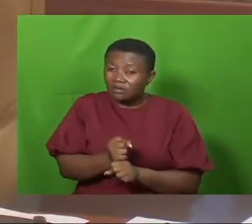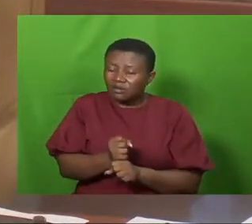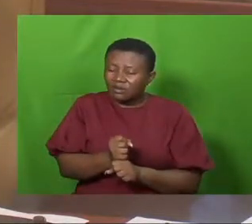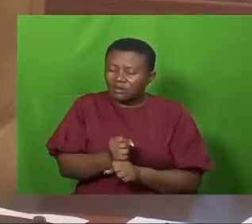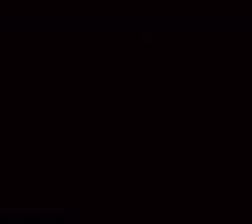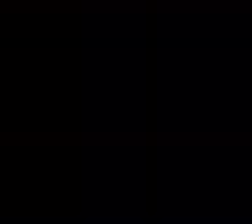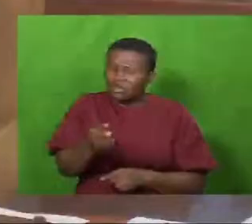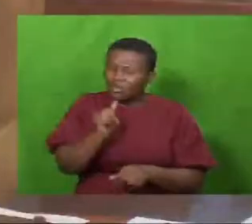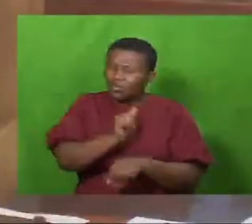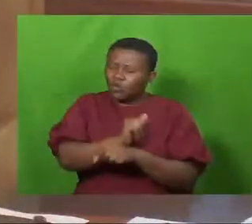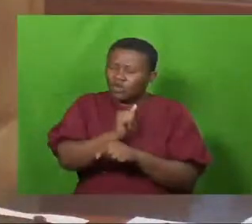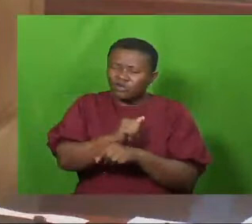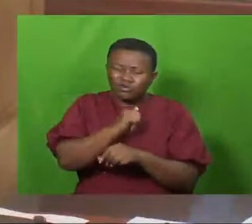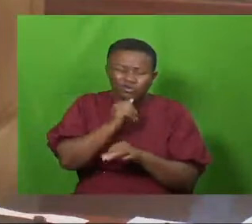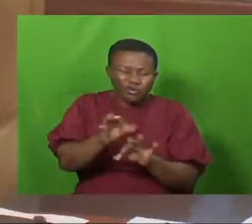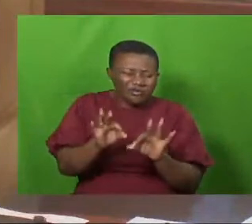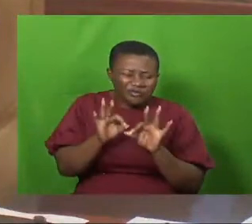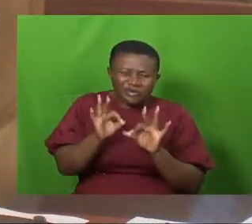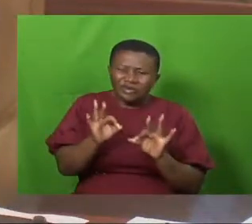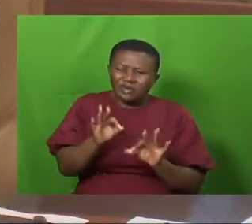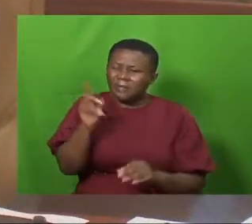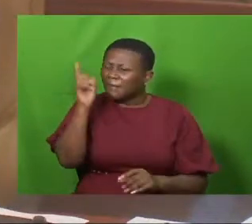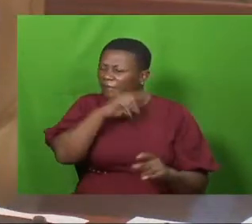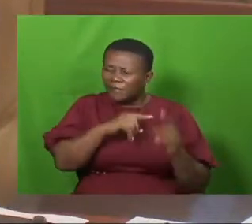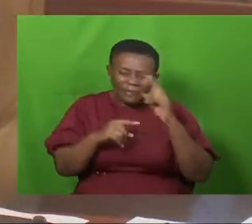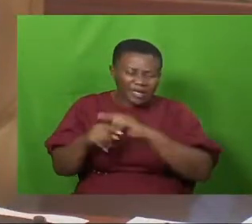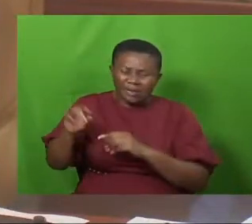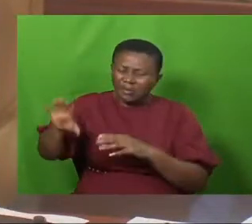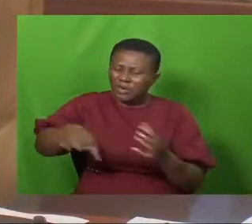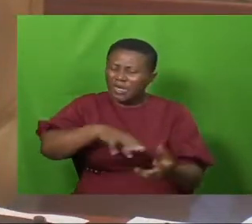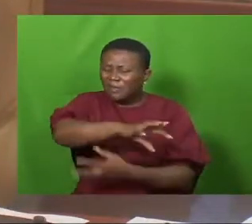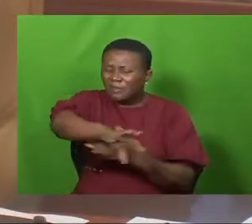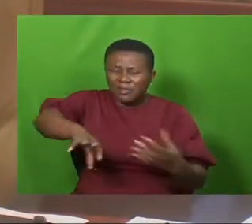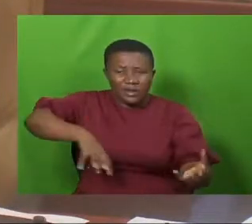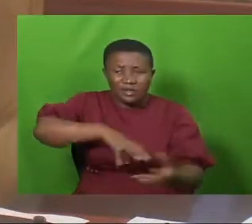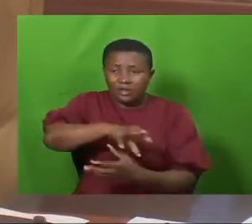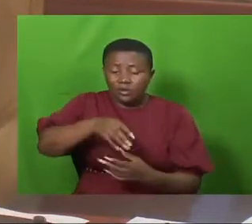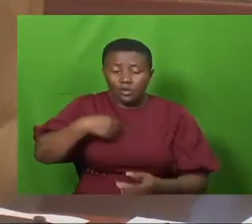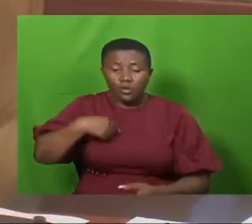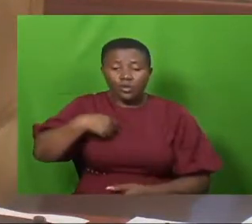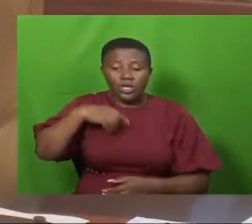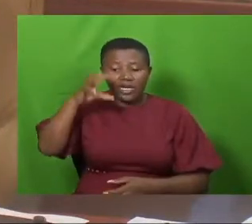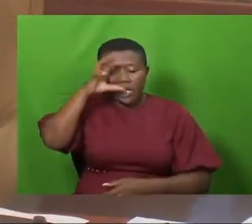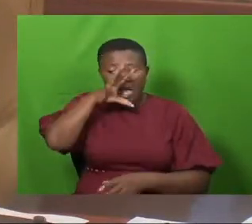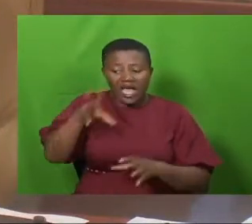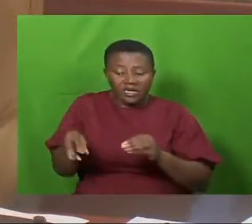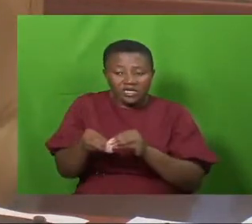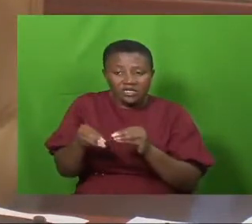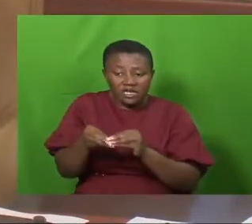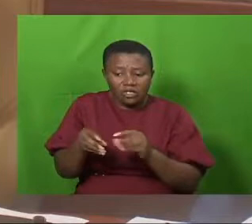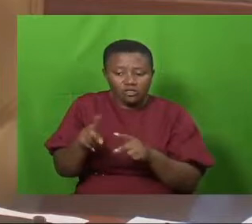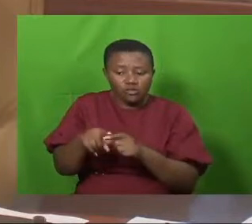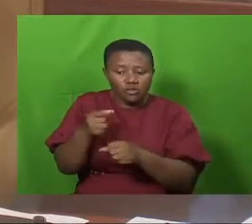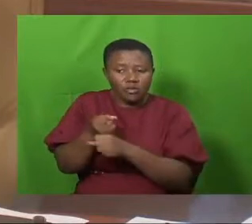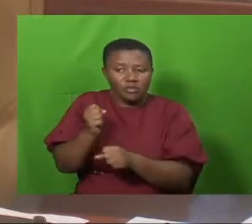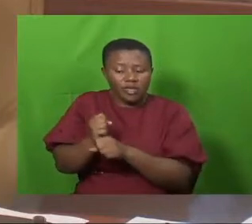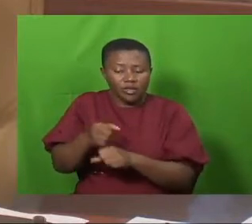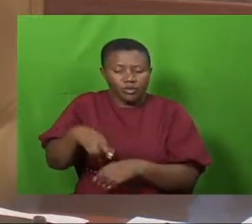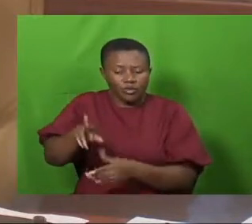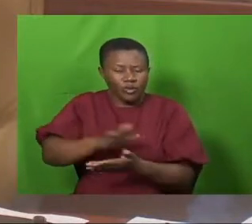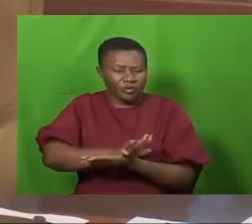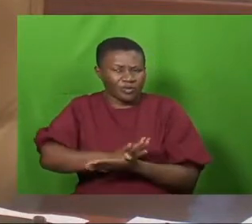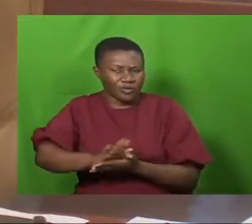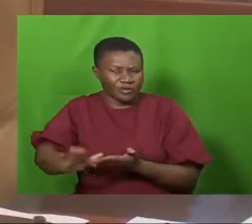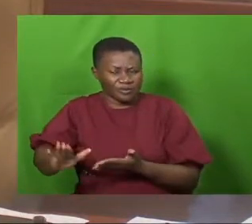shoddy manner that we had to go and seek additional financing to lay that fiber properly. But it was there and